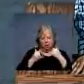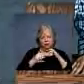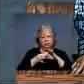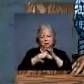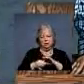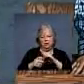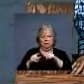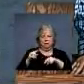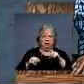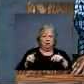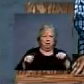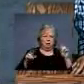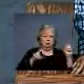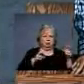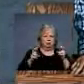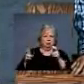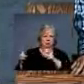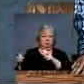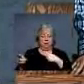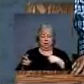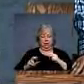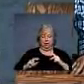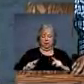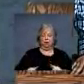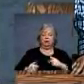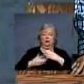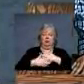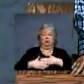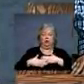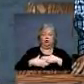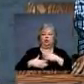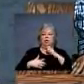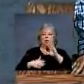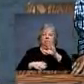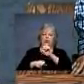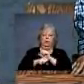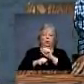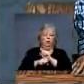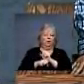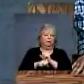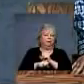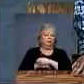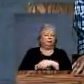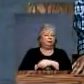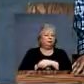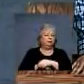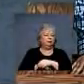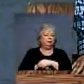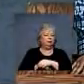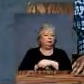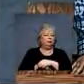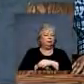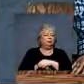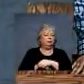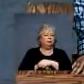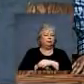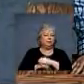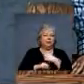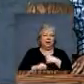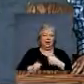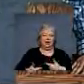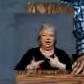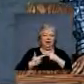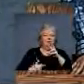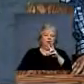and I appreciate personally what you do for our fine city. I am a resident